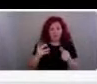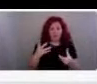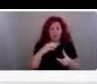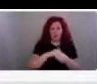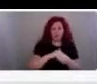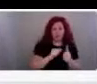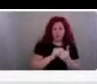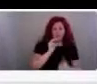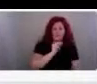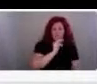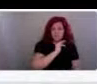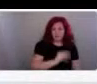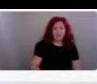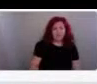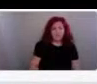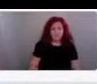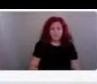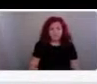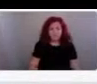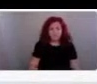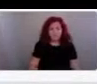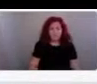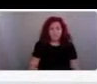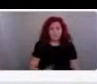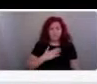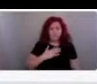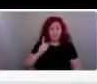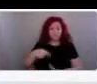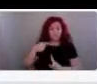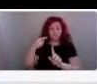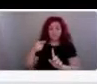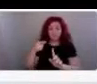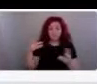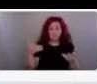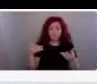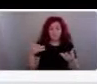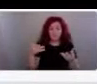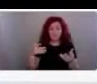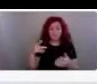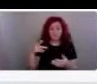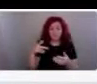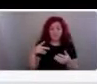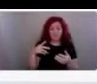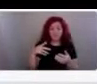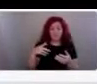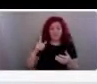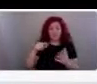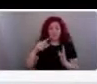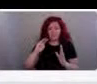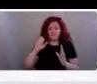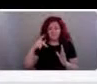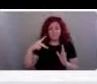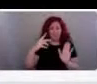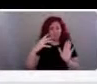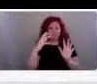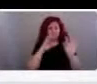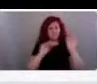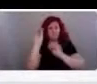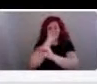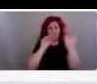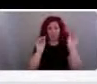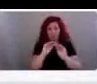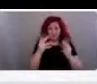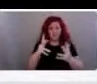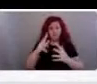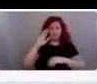mesa so my biggest point is that um this panhandle that's been created that's on your screen right there is